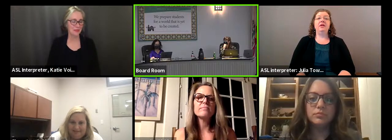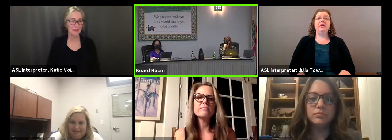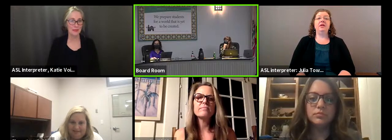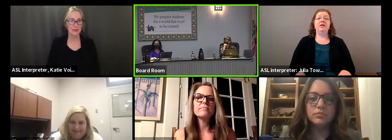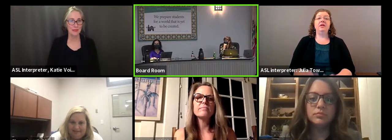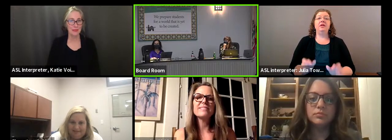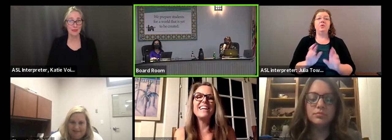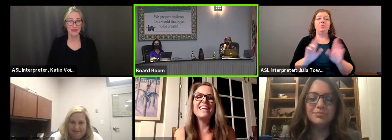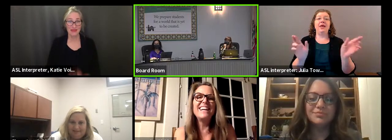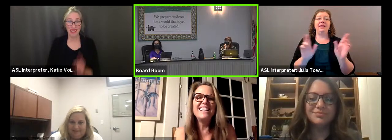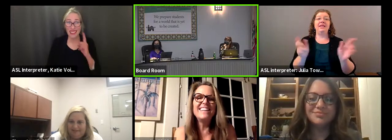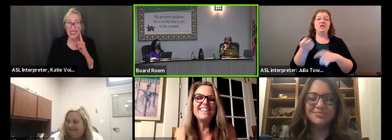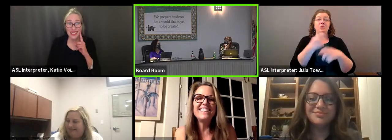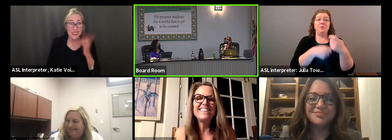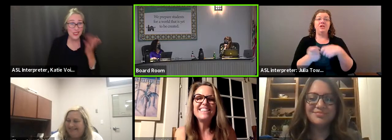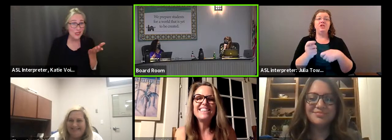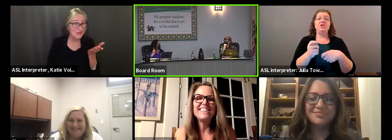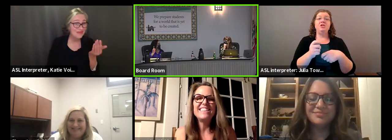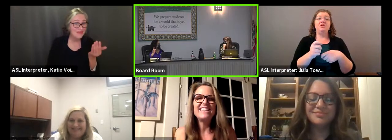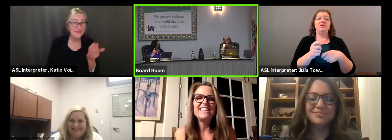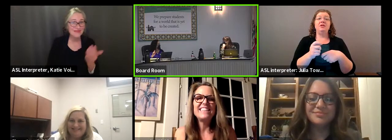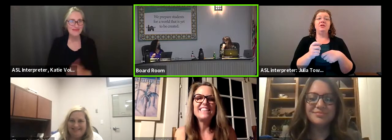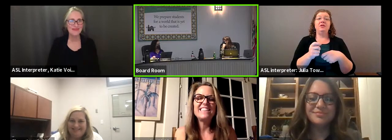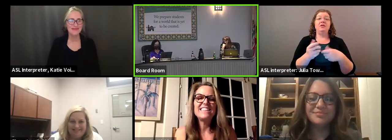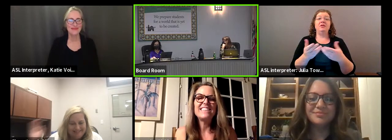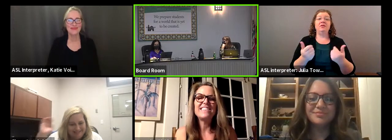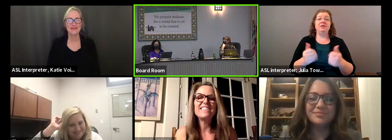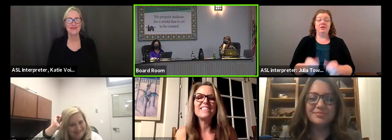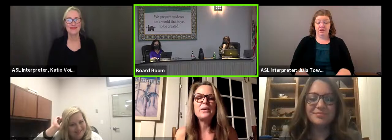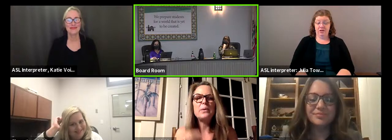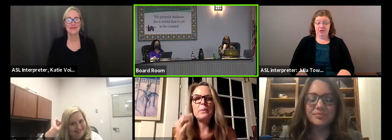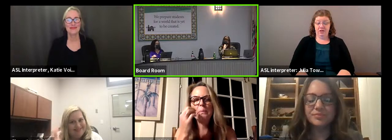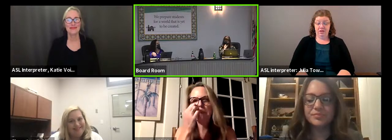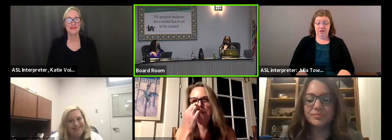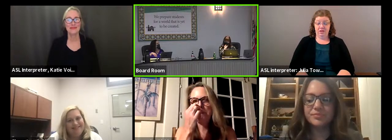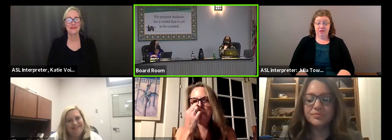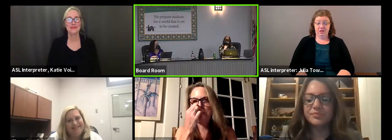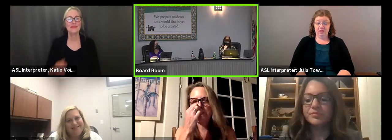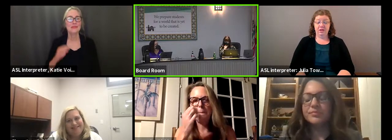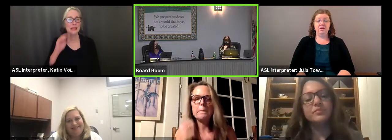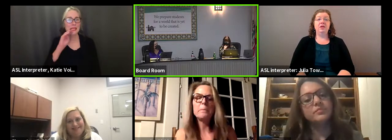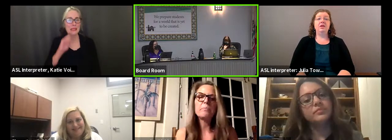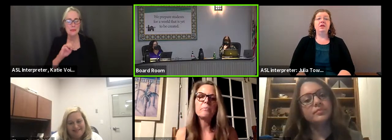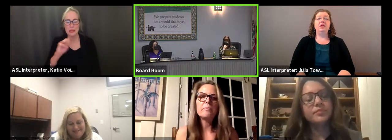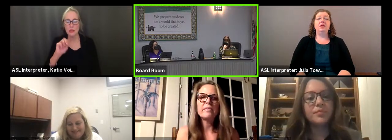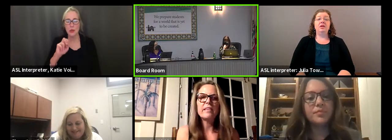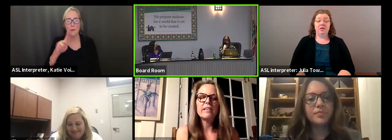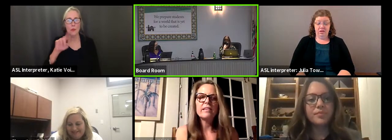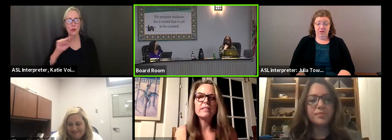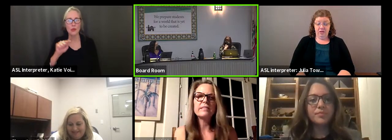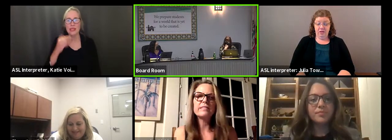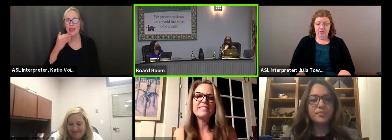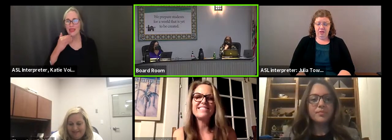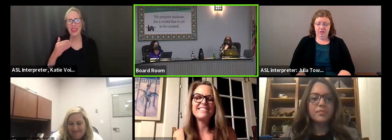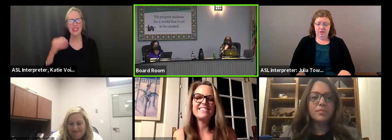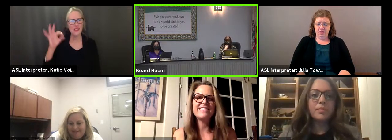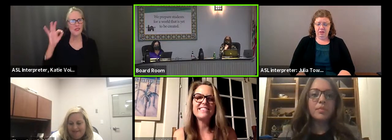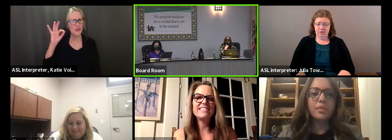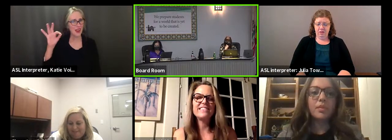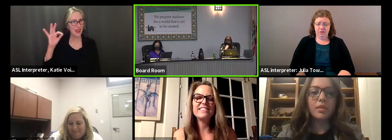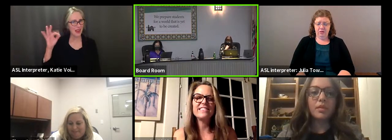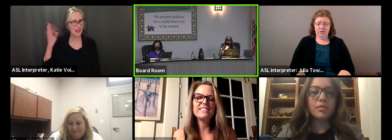I think they do. Please, Ms. Munoz. Yes, thank you for an excellent